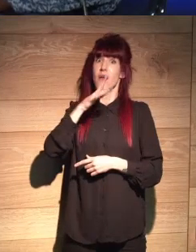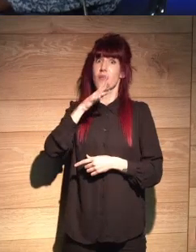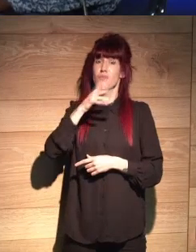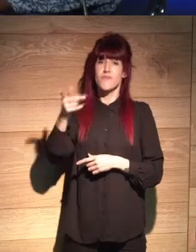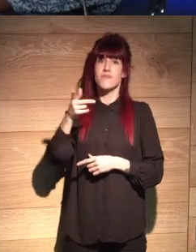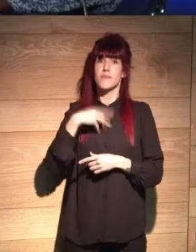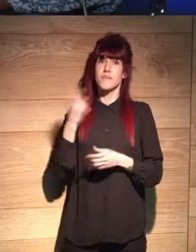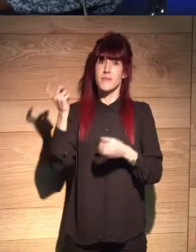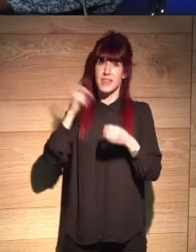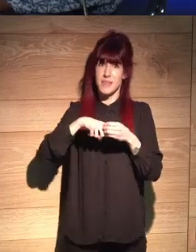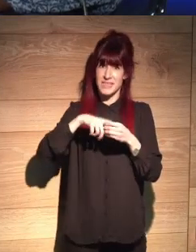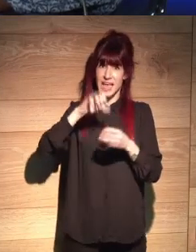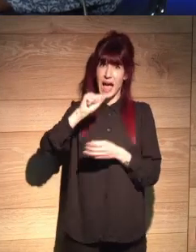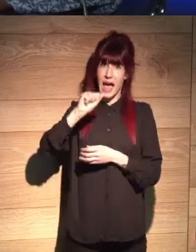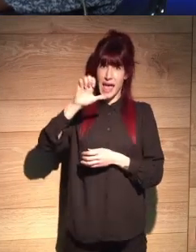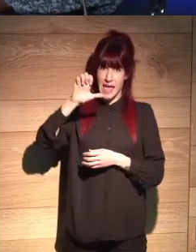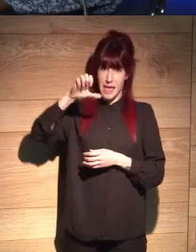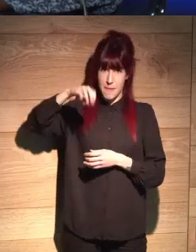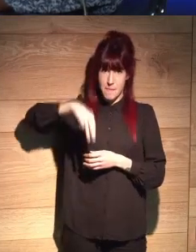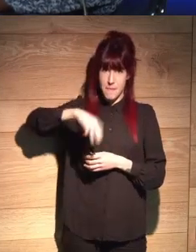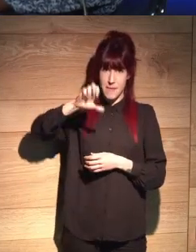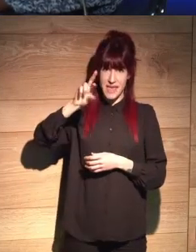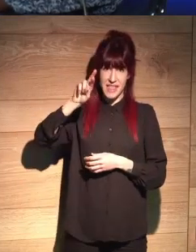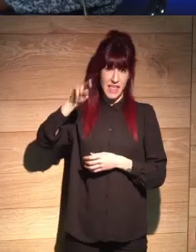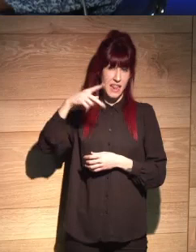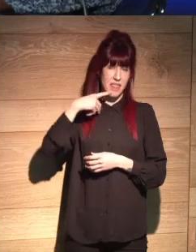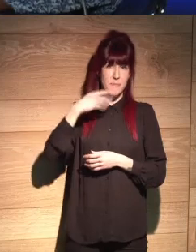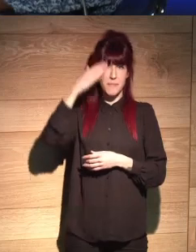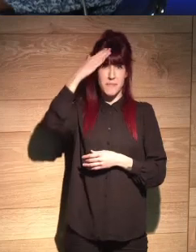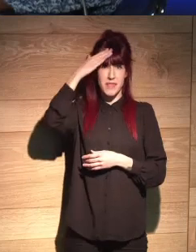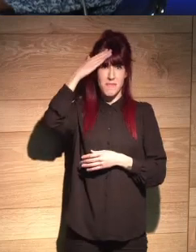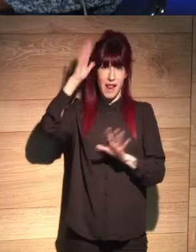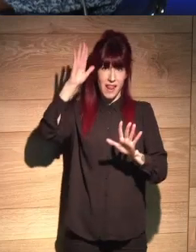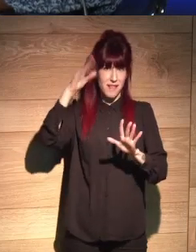Spanish Association of Women in Energy, EMENER.